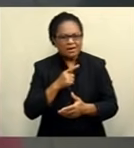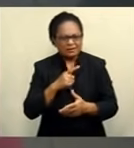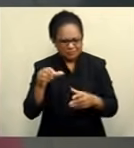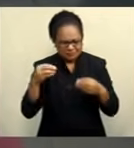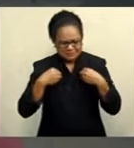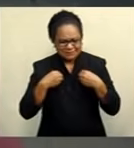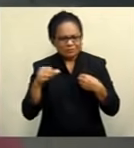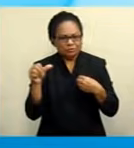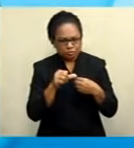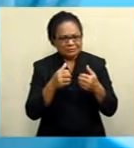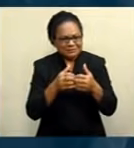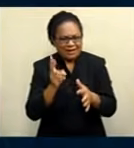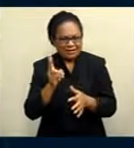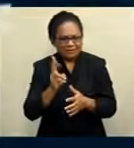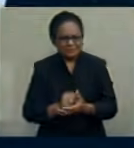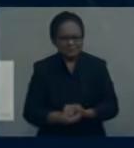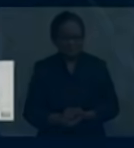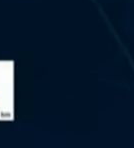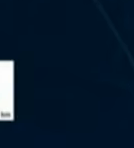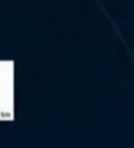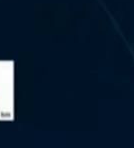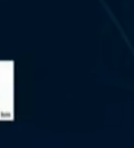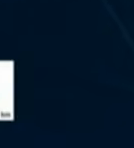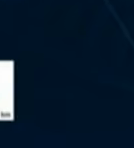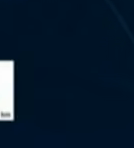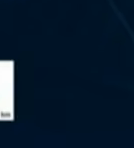so that people can earn.